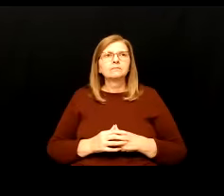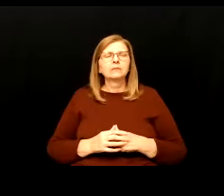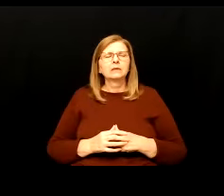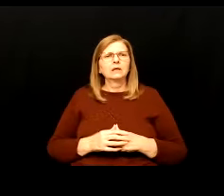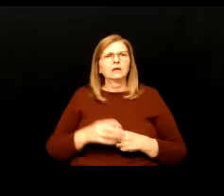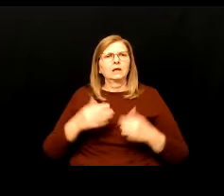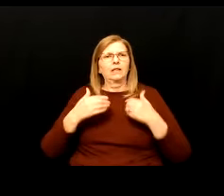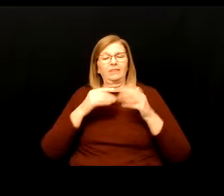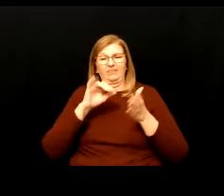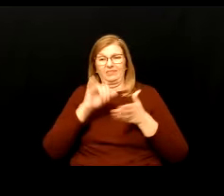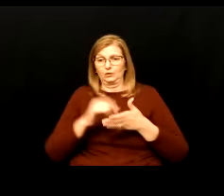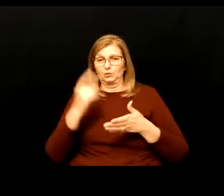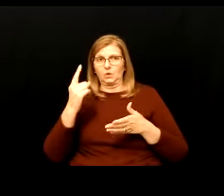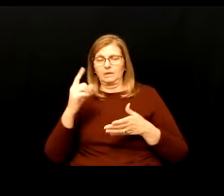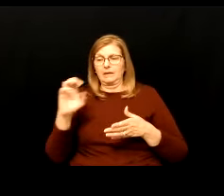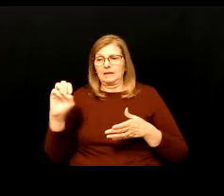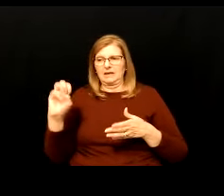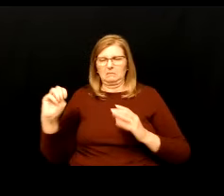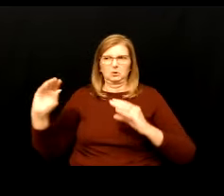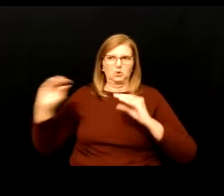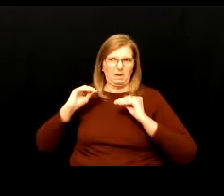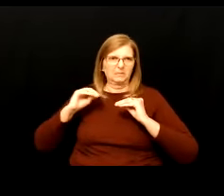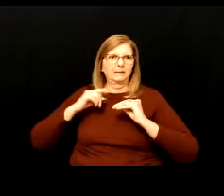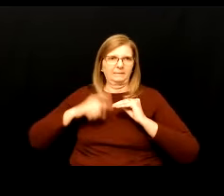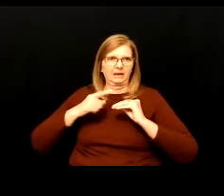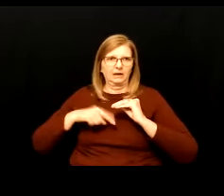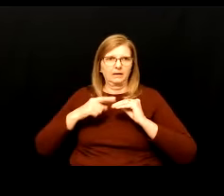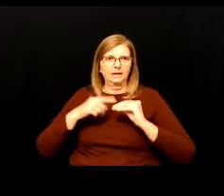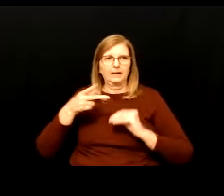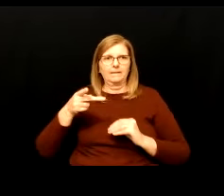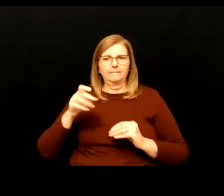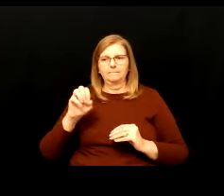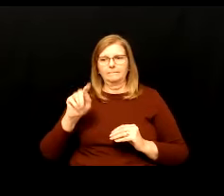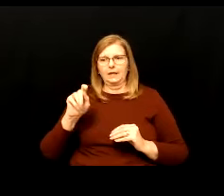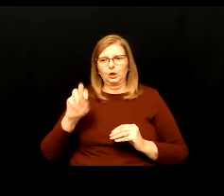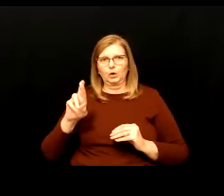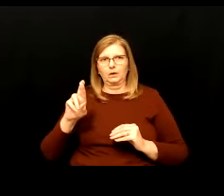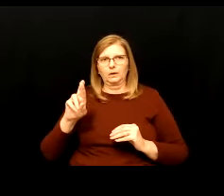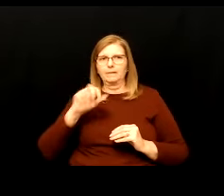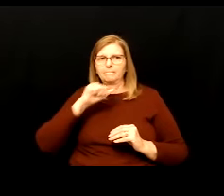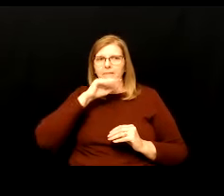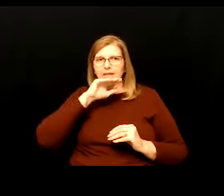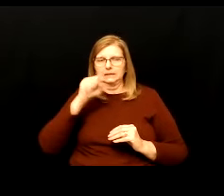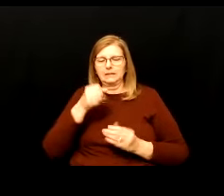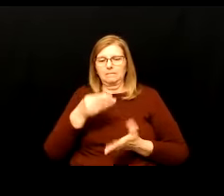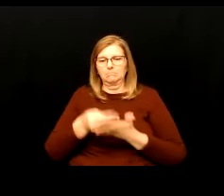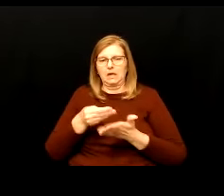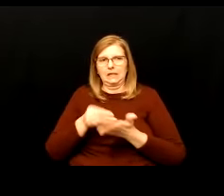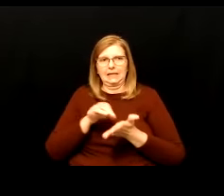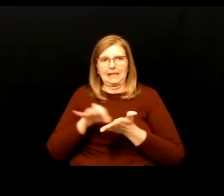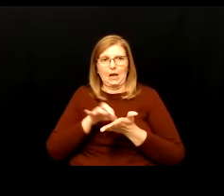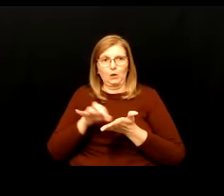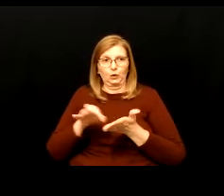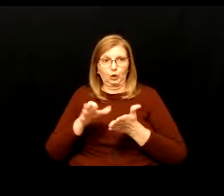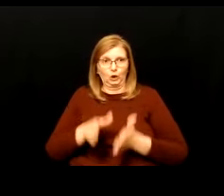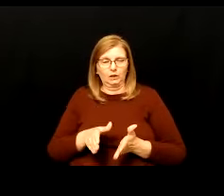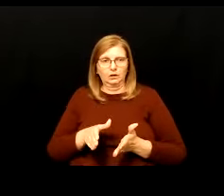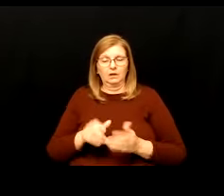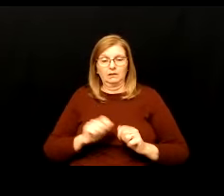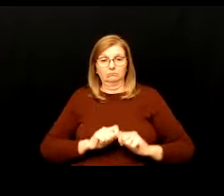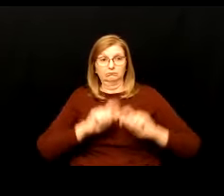this is one that Em taught me about, is Peter Pig's Money Counter. And I guess the slide that I had that